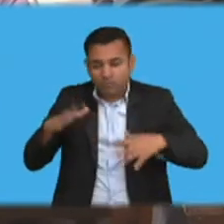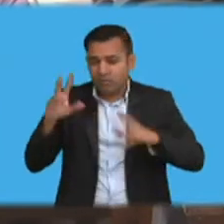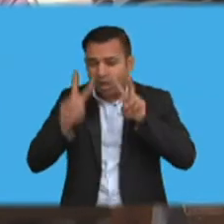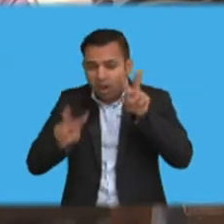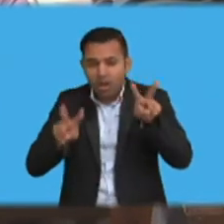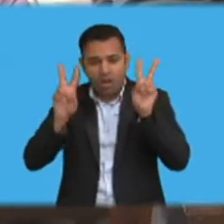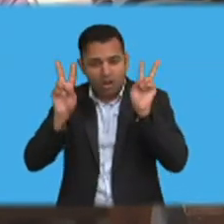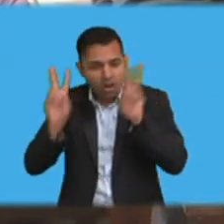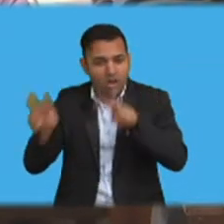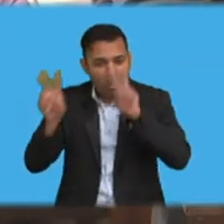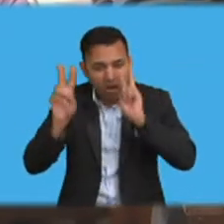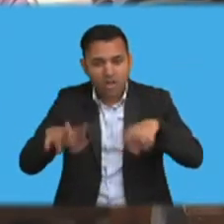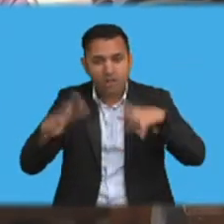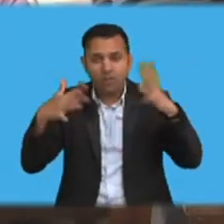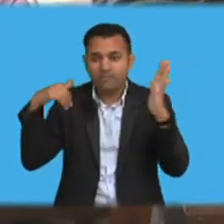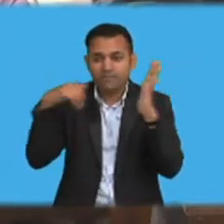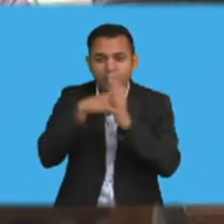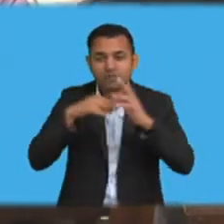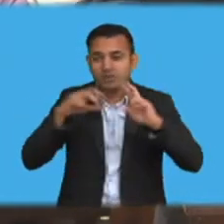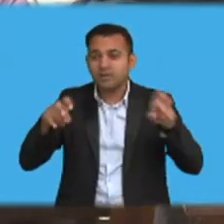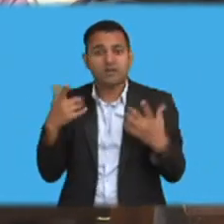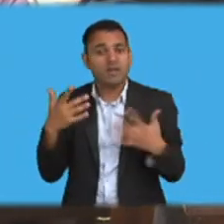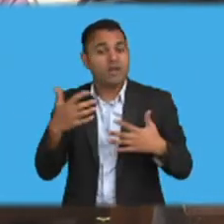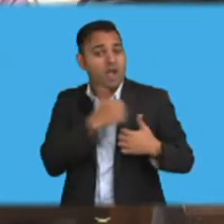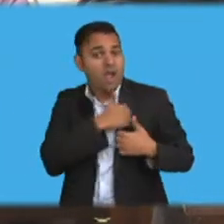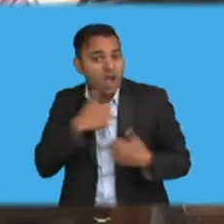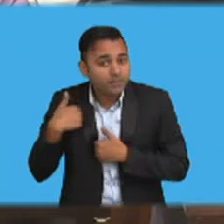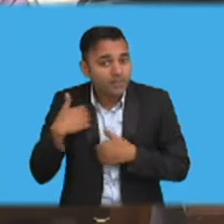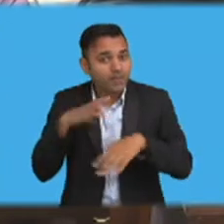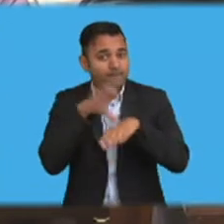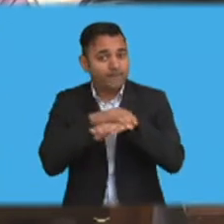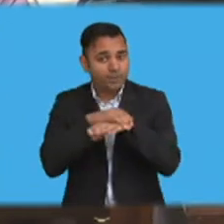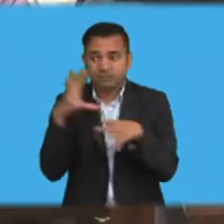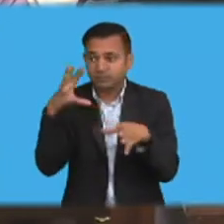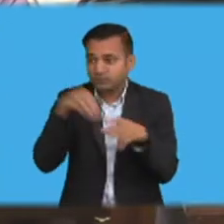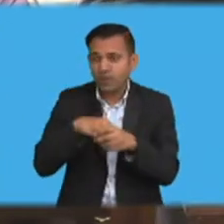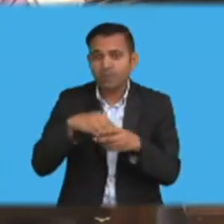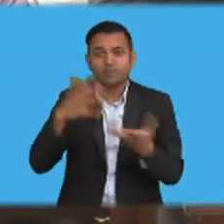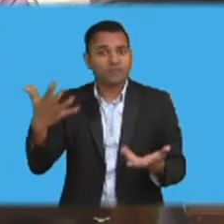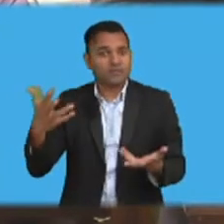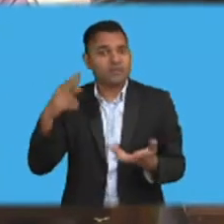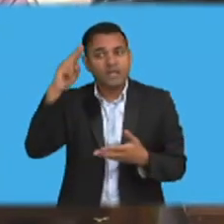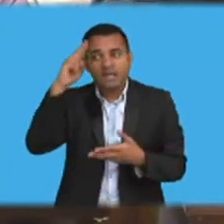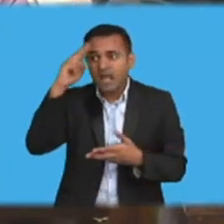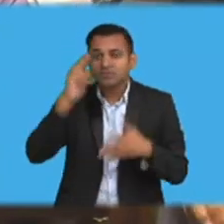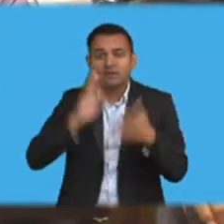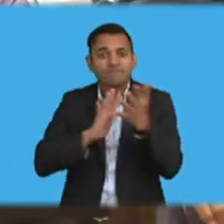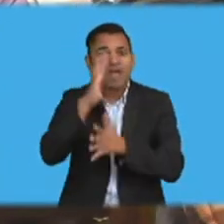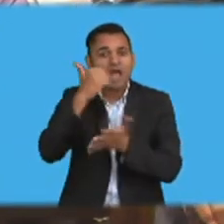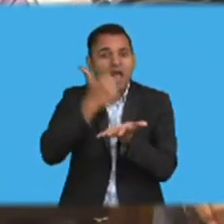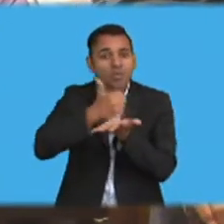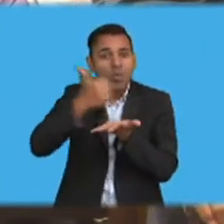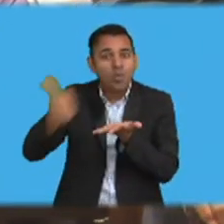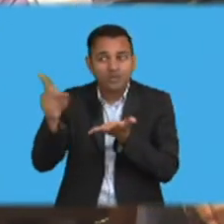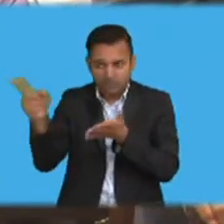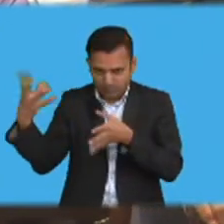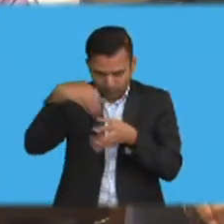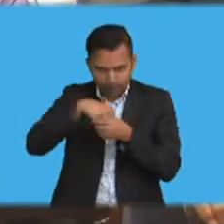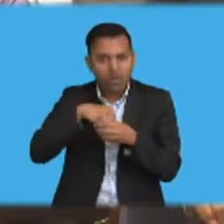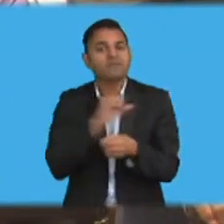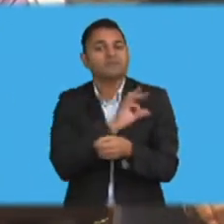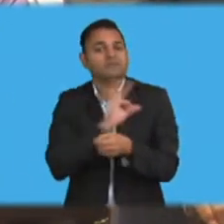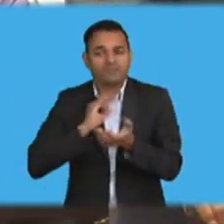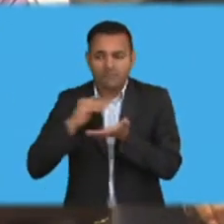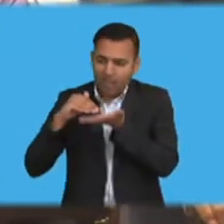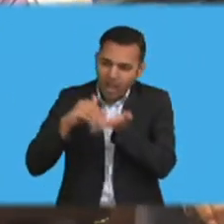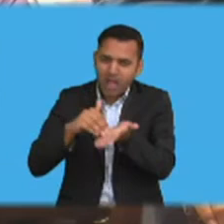Republic of the Fiji Military Forces, National Fire Authority, Airports Fiji Limited, Civil Aviation Authority of Fiji,